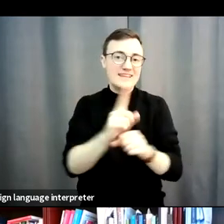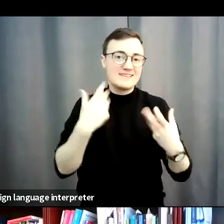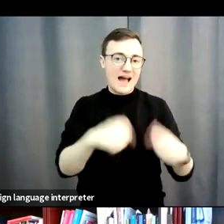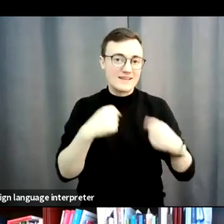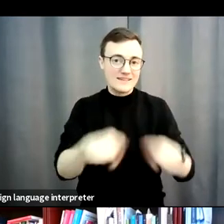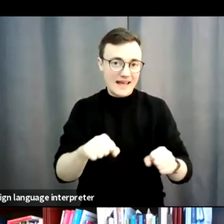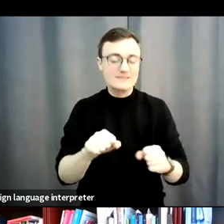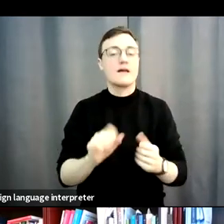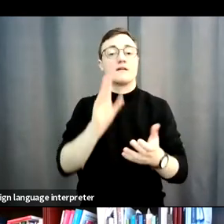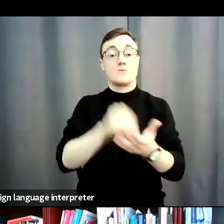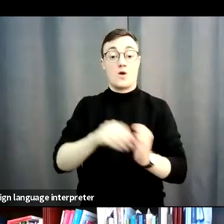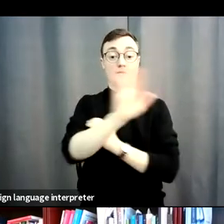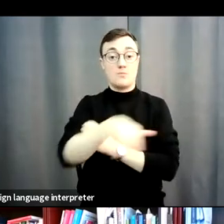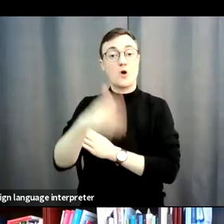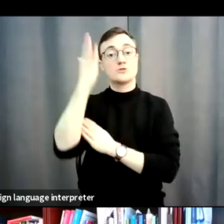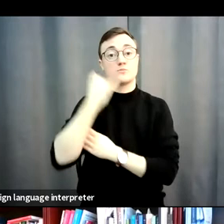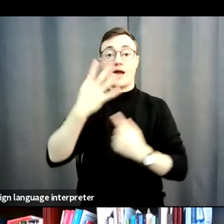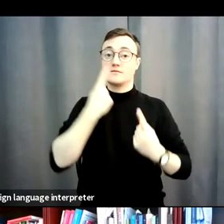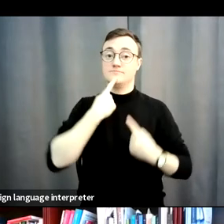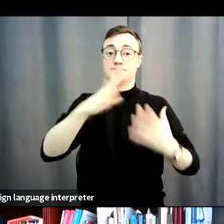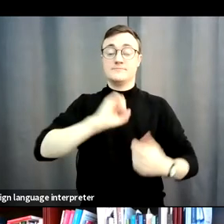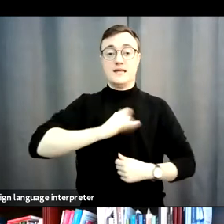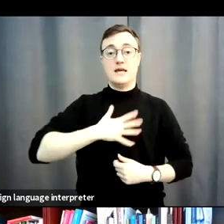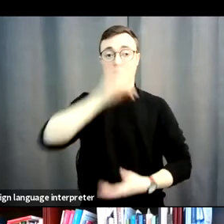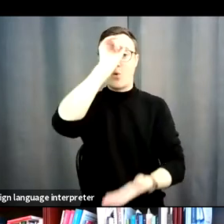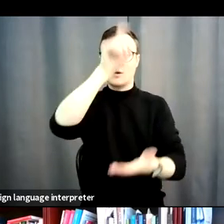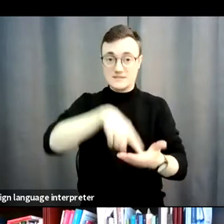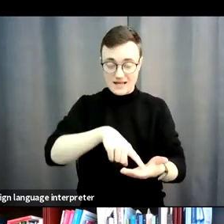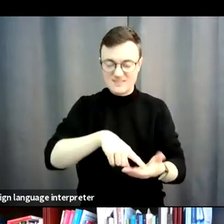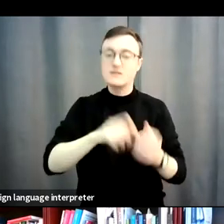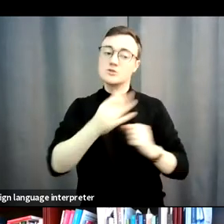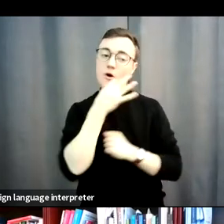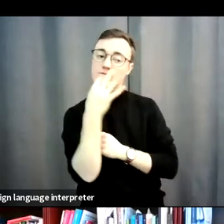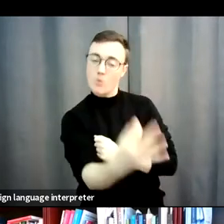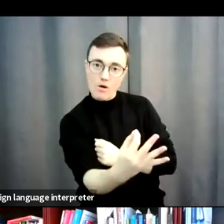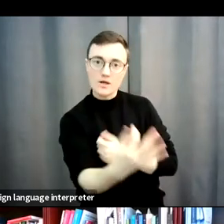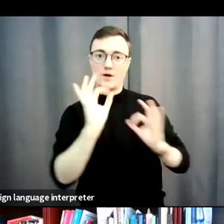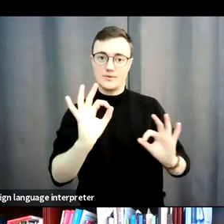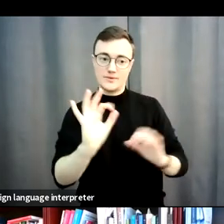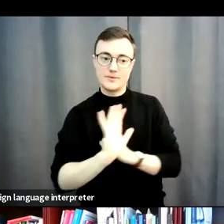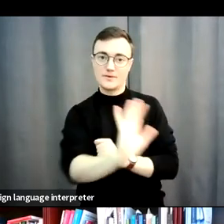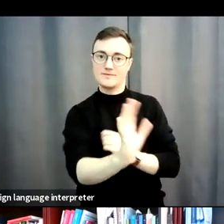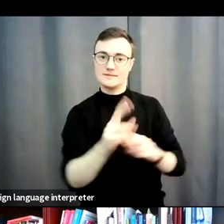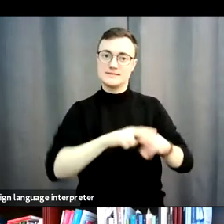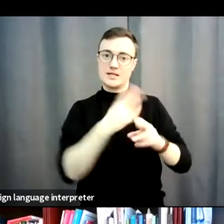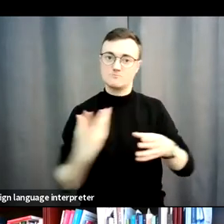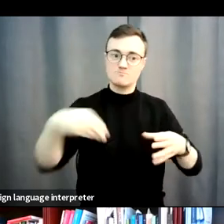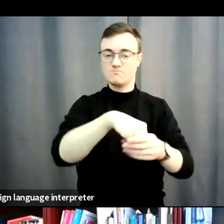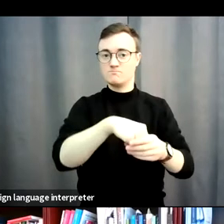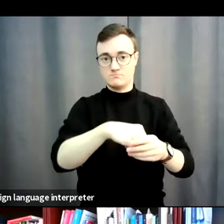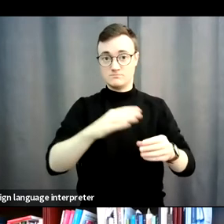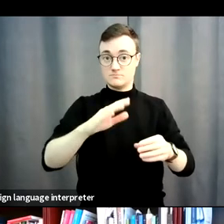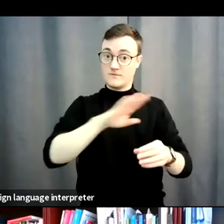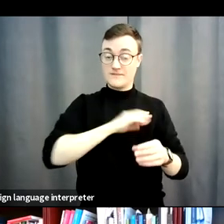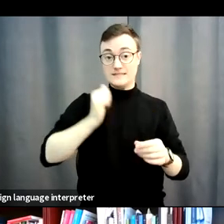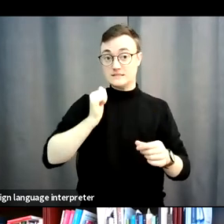children who are able to express their views should be consulted regarding the accessibility and appropriateness of play and recreation